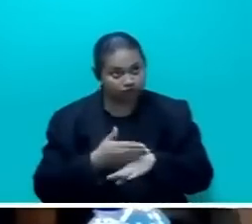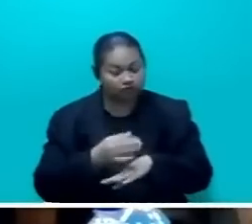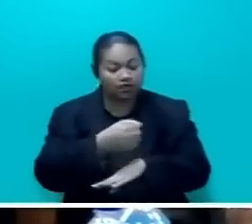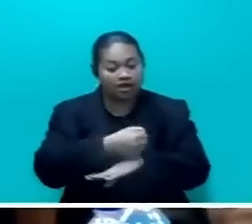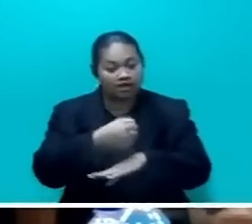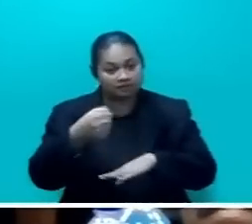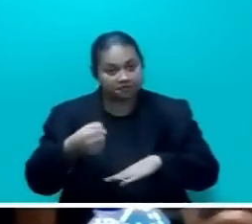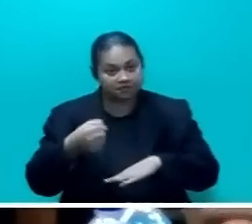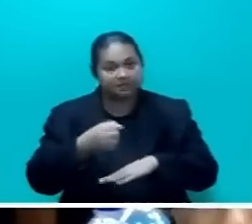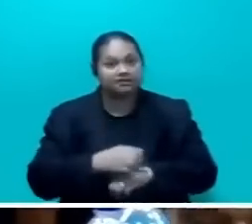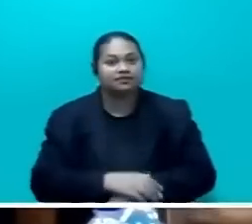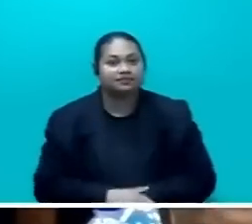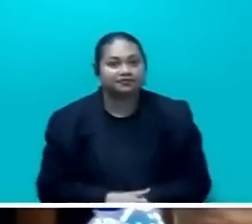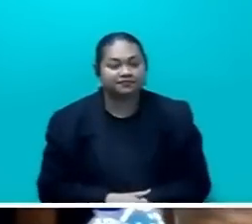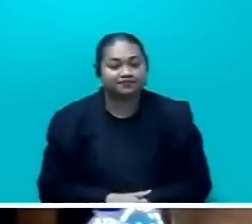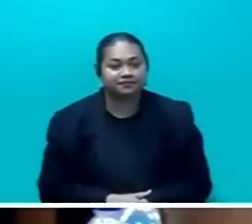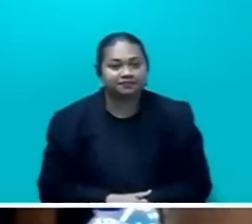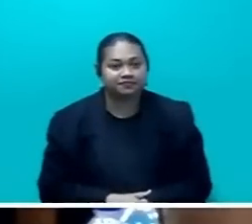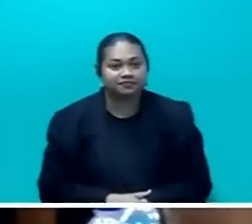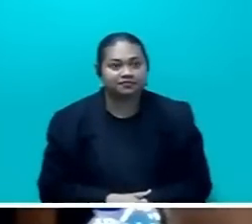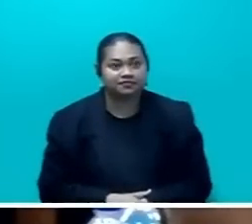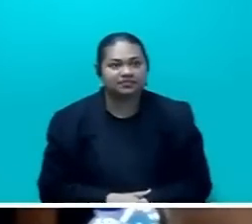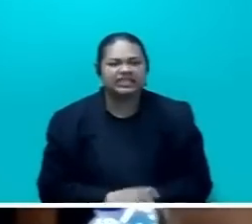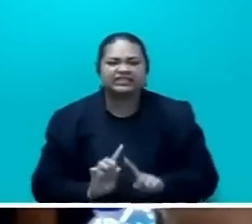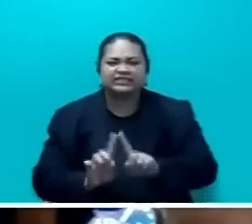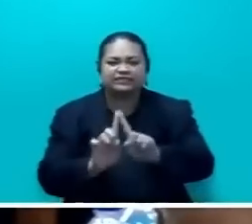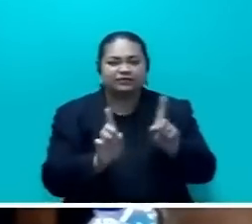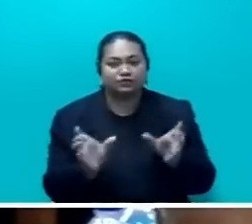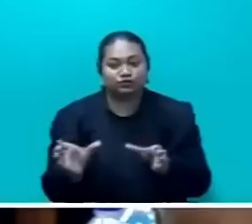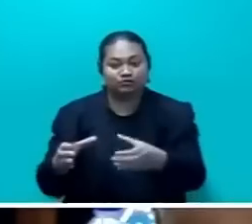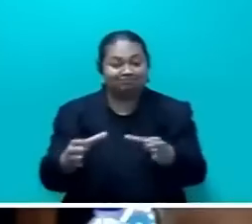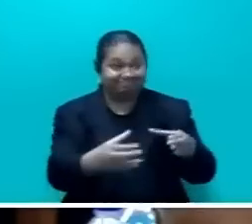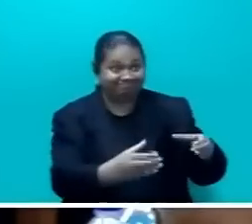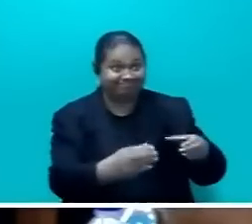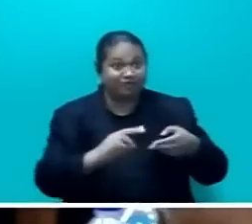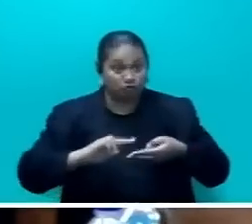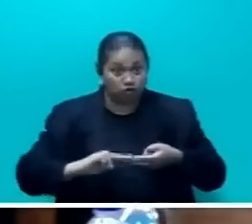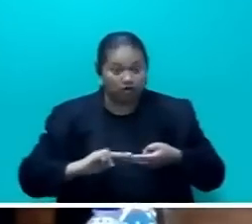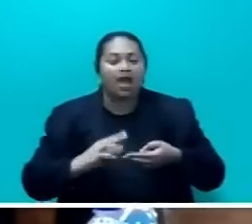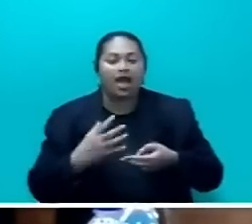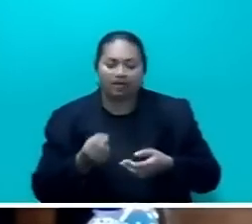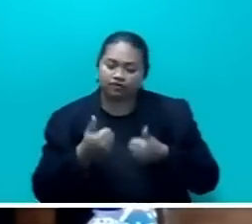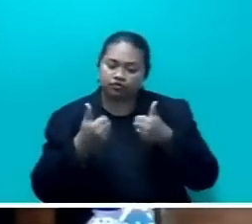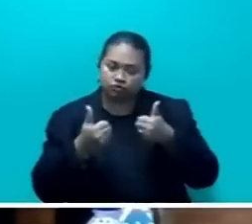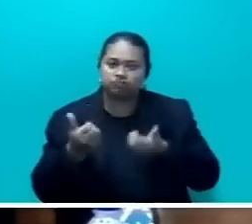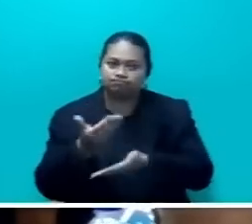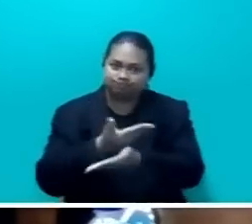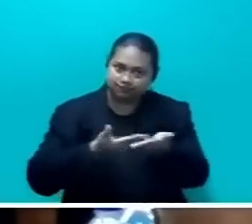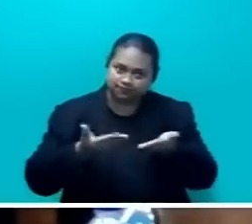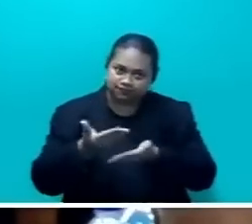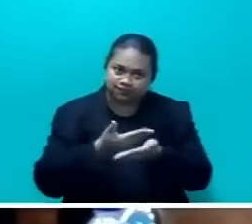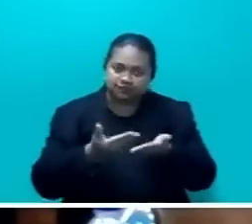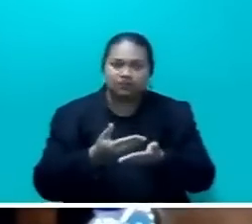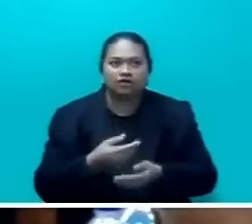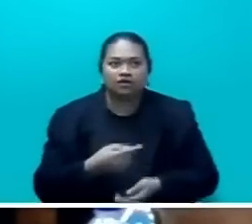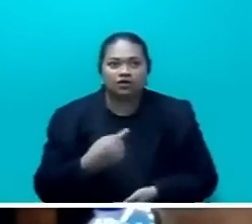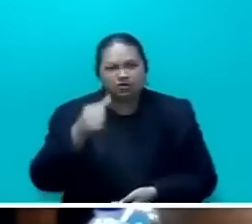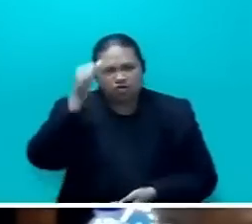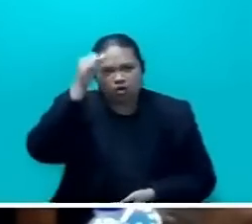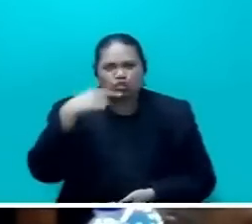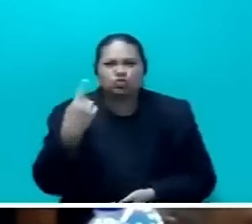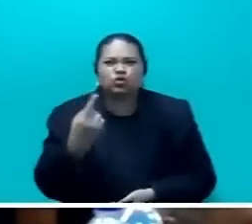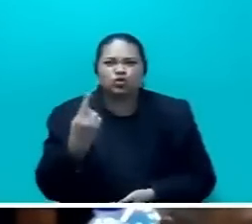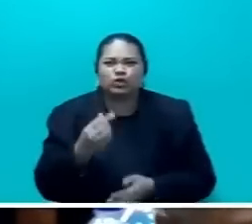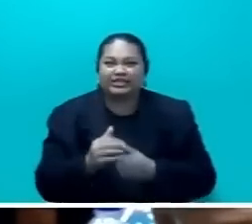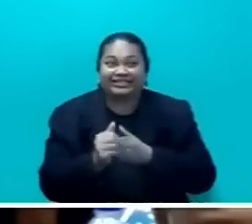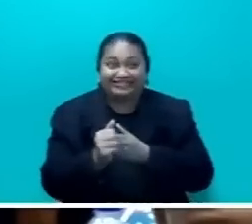under this government, the unions are now having a good negotiation, led by he knows who, Akhtar Singh,